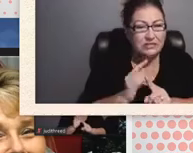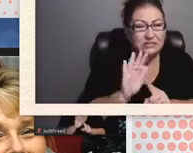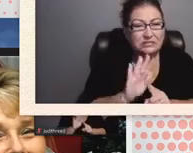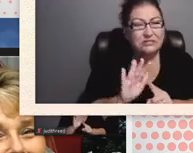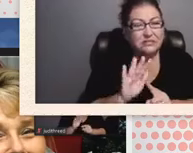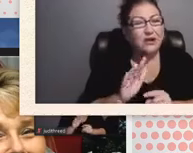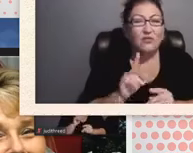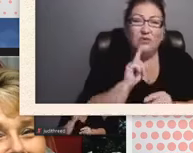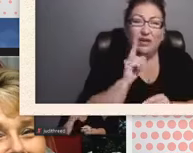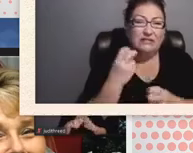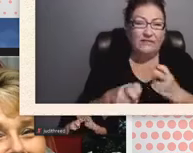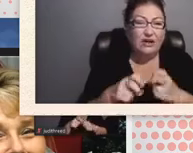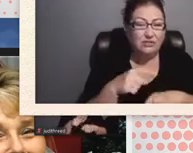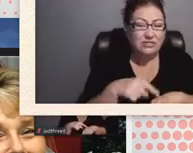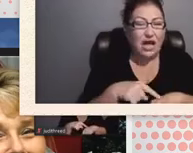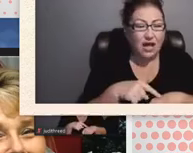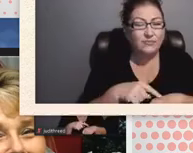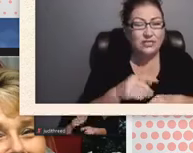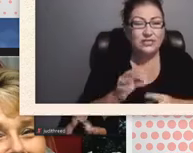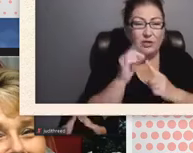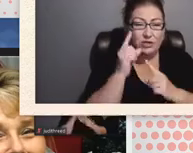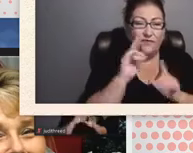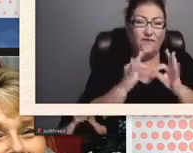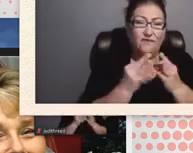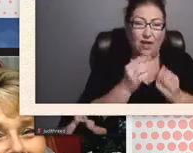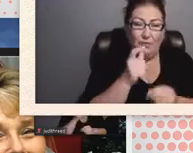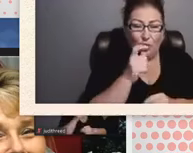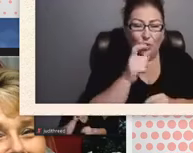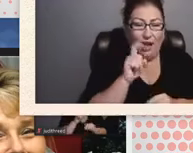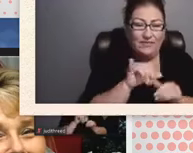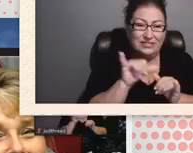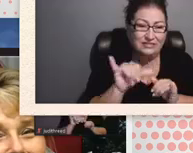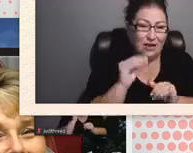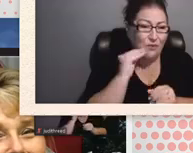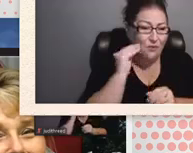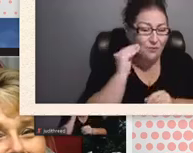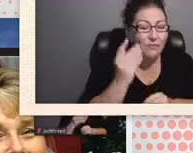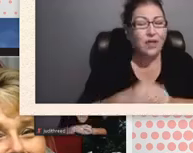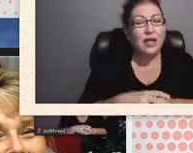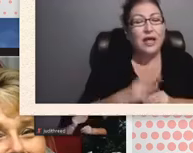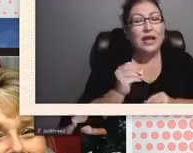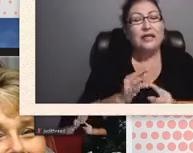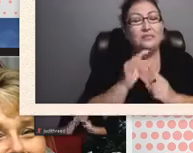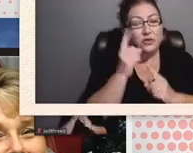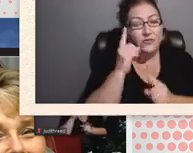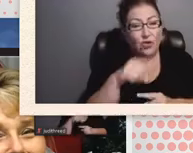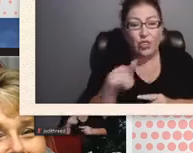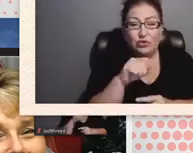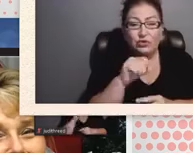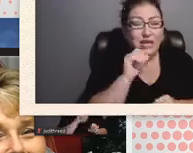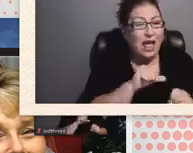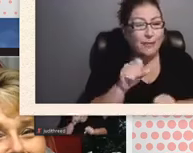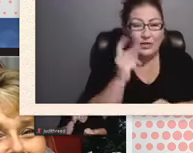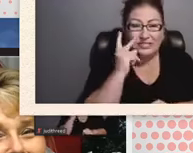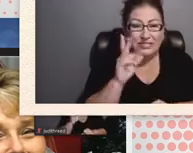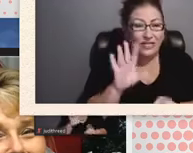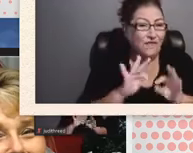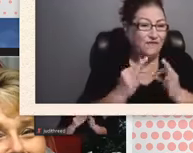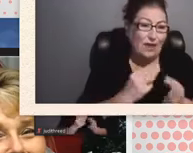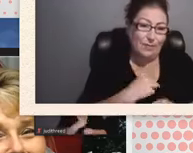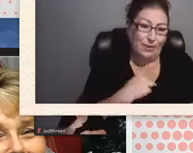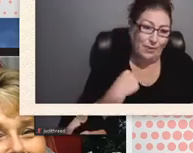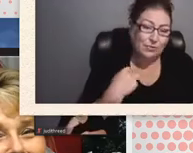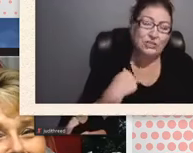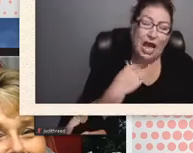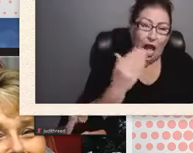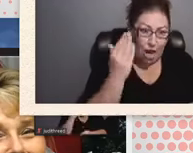difficult times, especially for families that are having to stay in, and especially for those that have not been able to see their families. And I know how hard